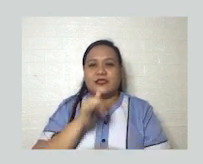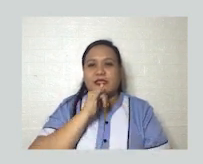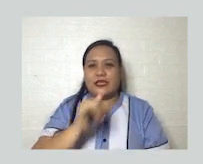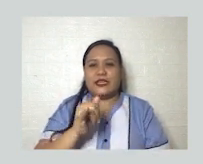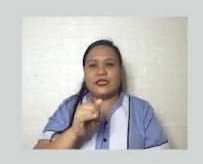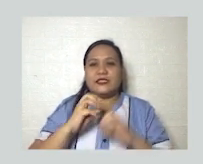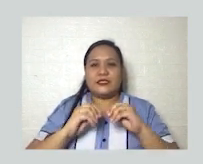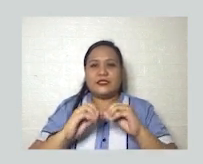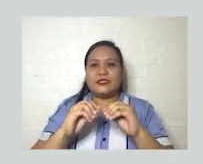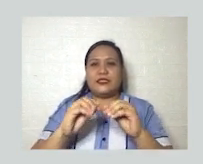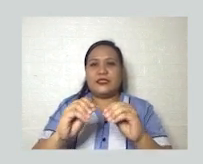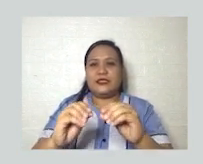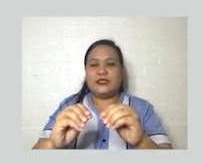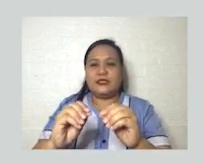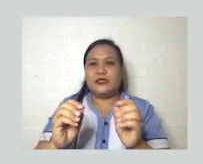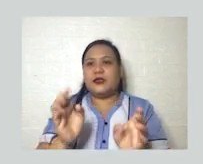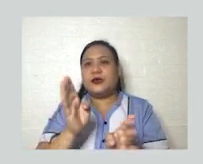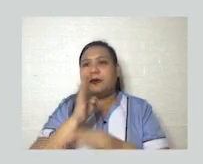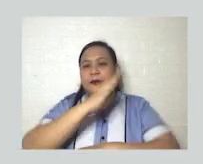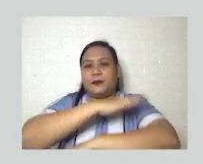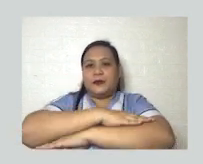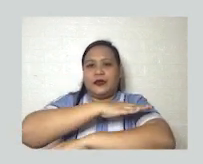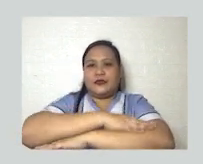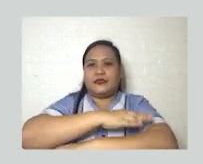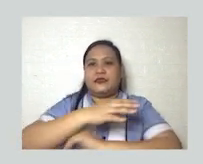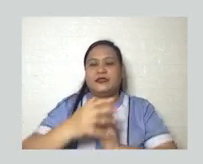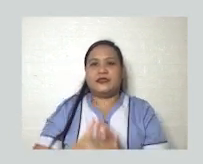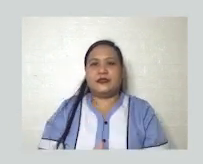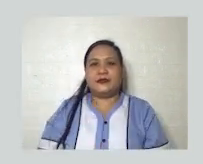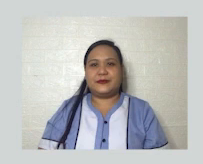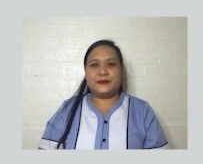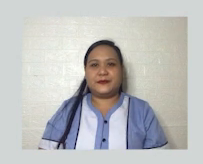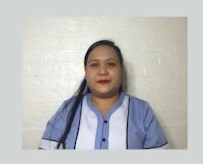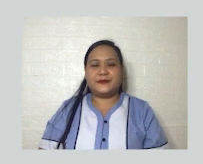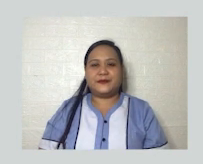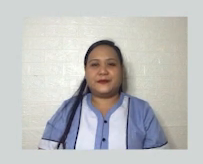Correct. The answer is seed beds.